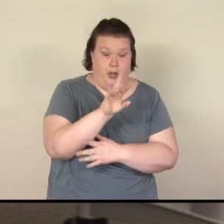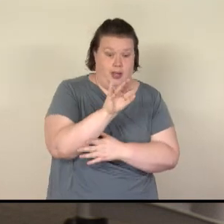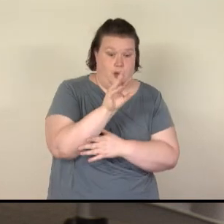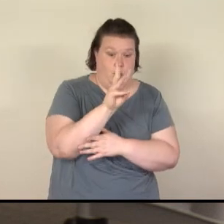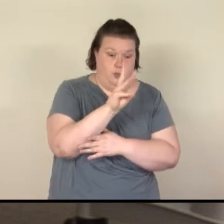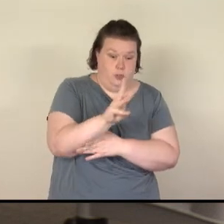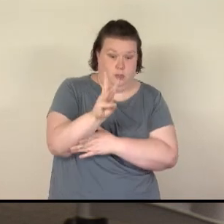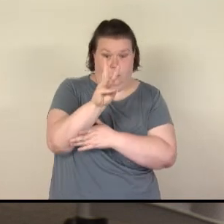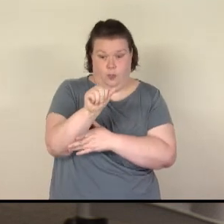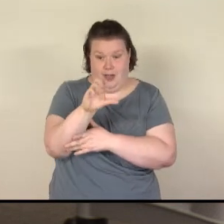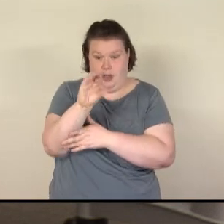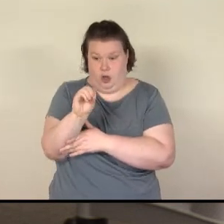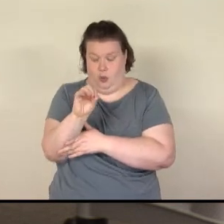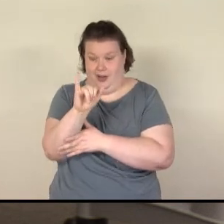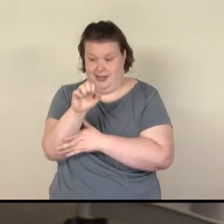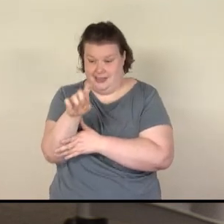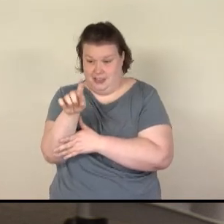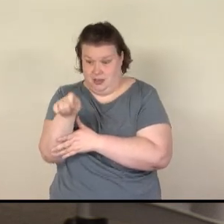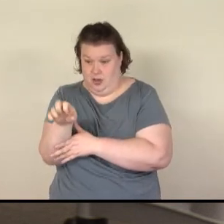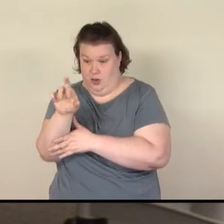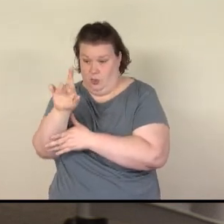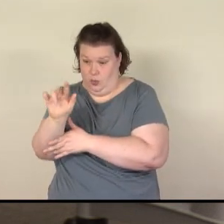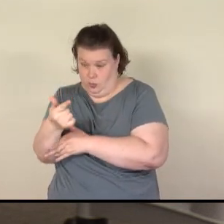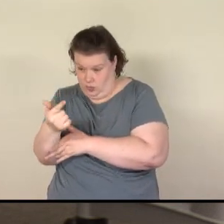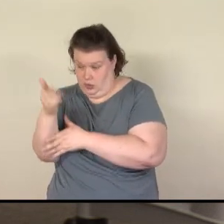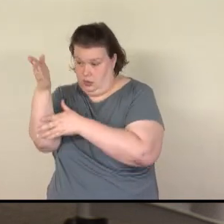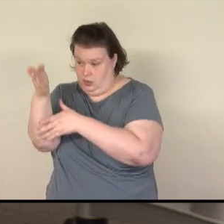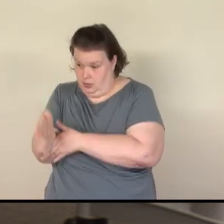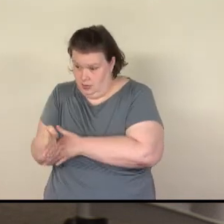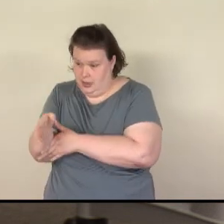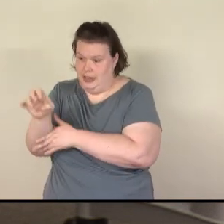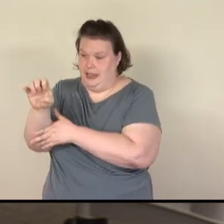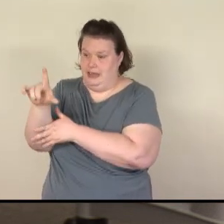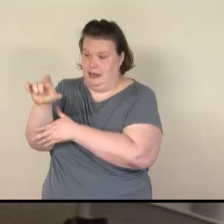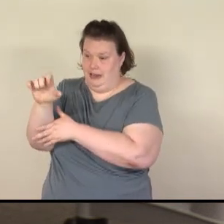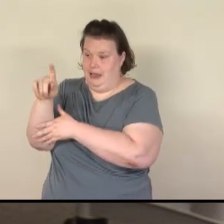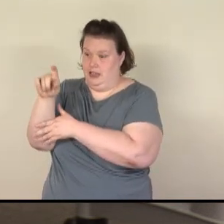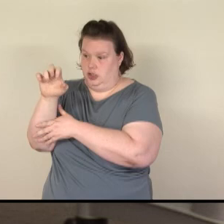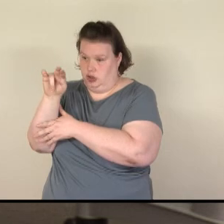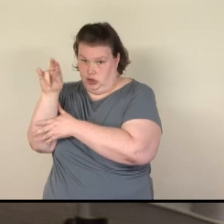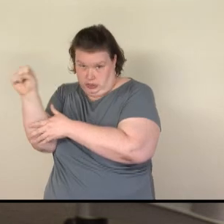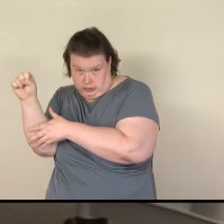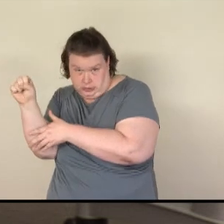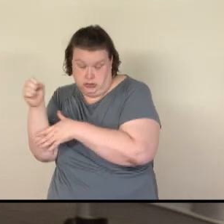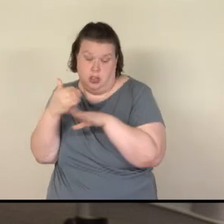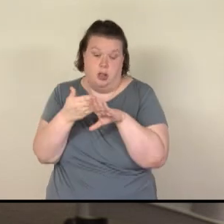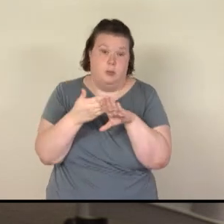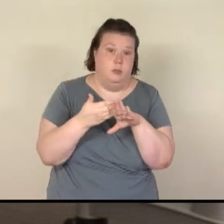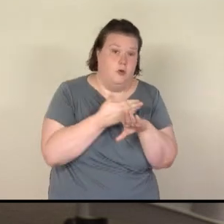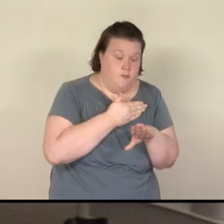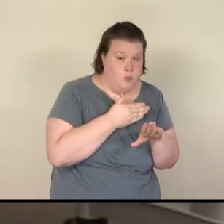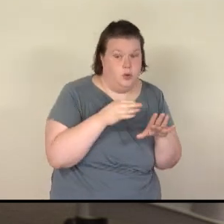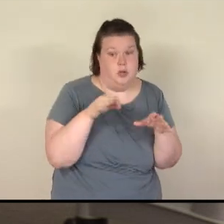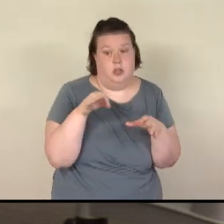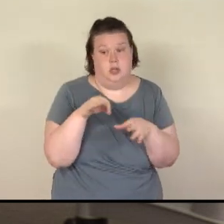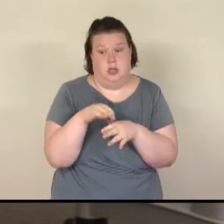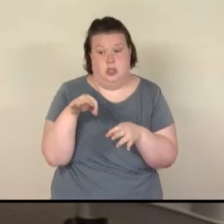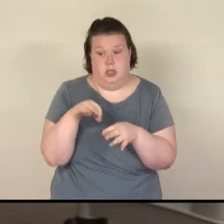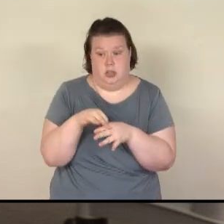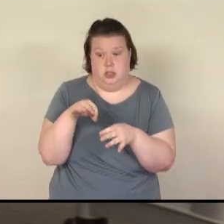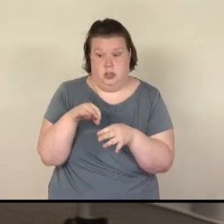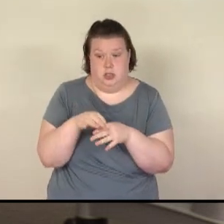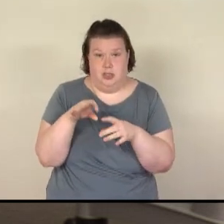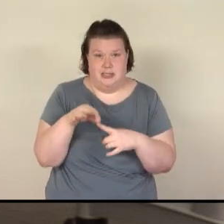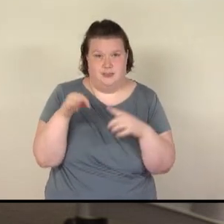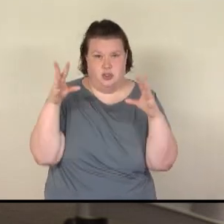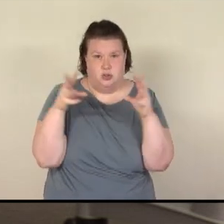wacoisd.org/elections. Additionally, related to the election, May 11th, there will be a brief special meeting here for us at